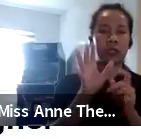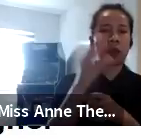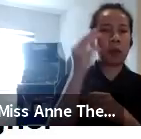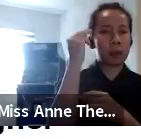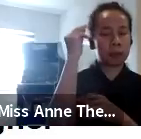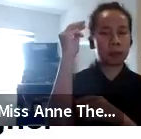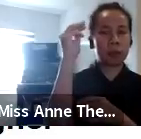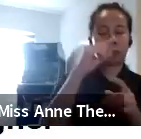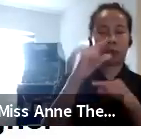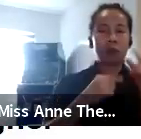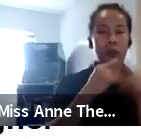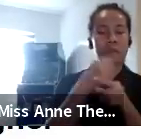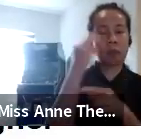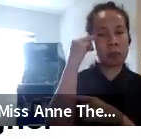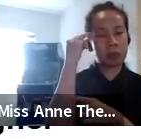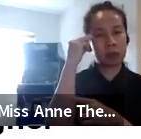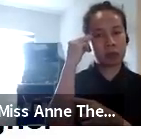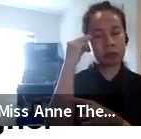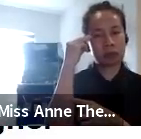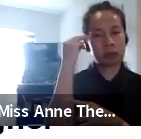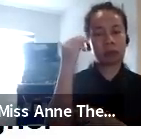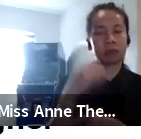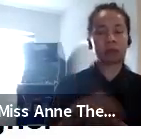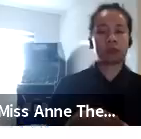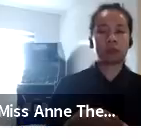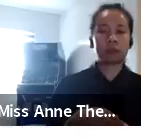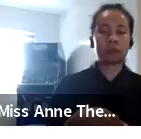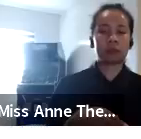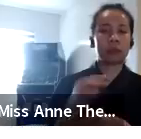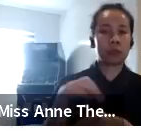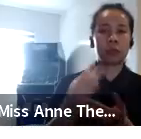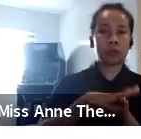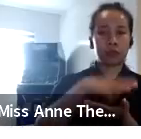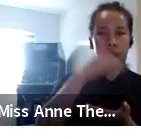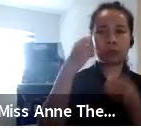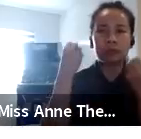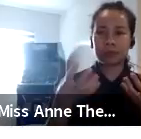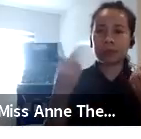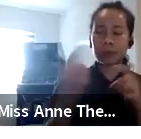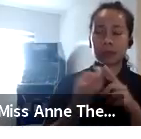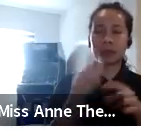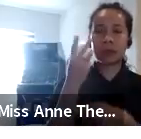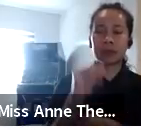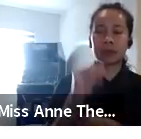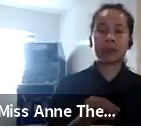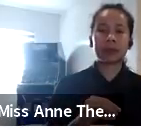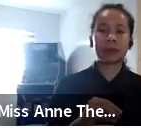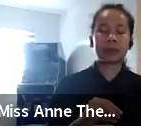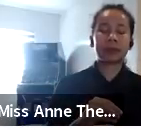the expertise is there that we can learn a lot from them. So with that